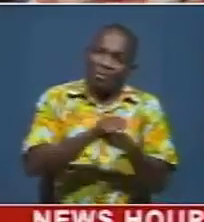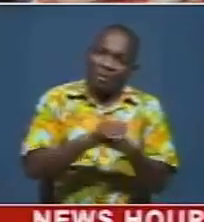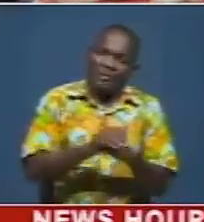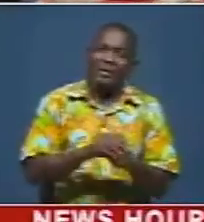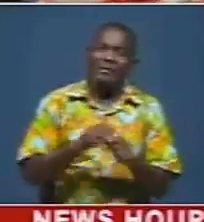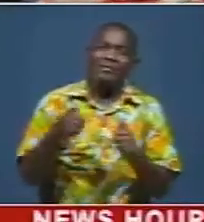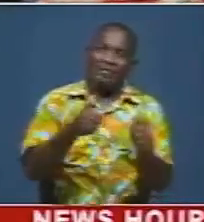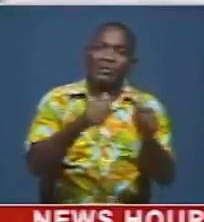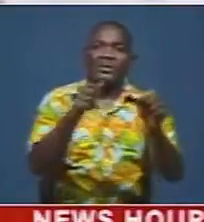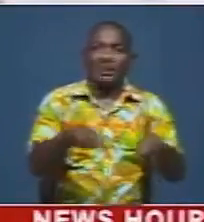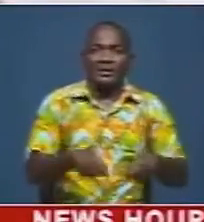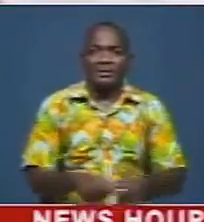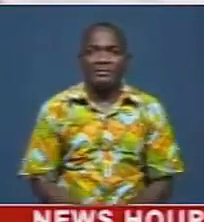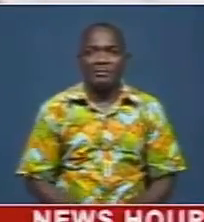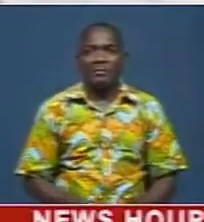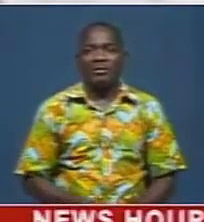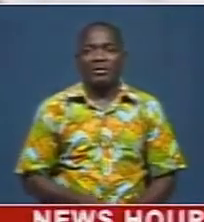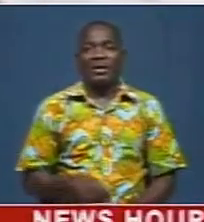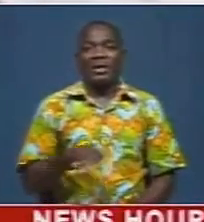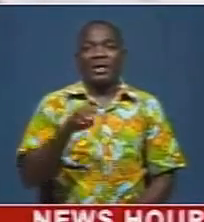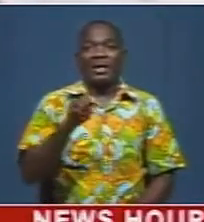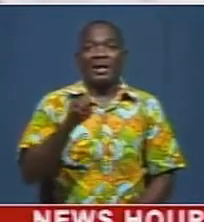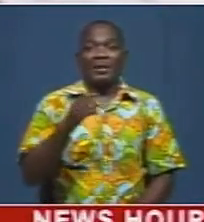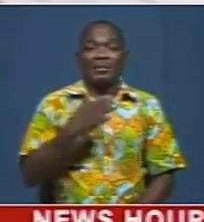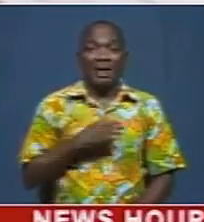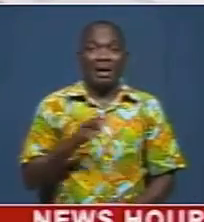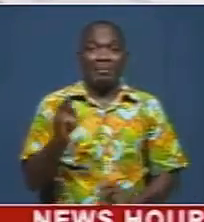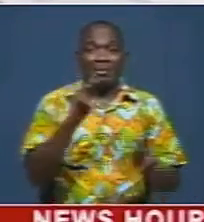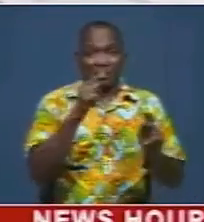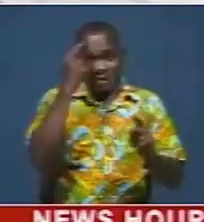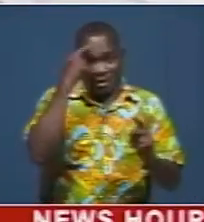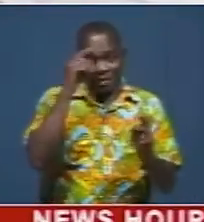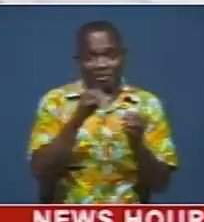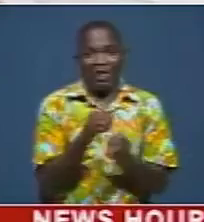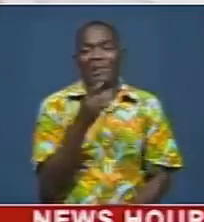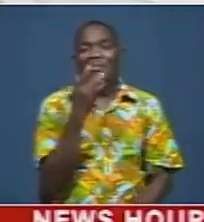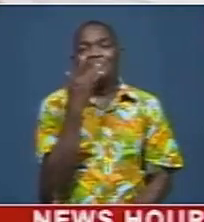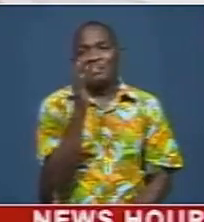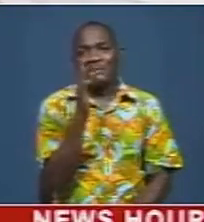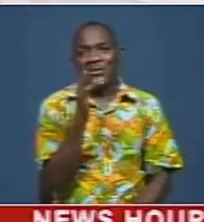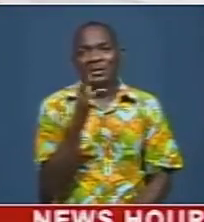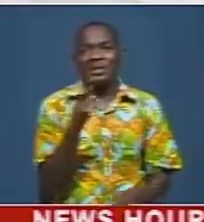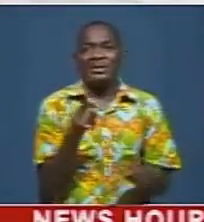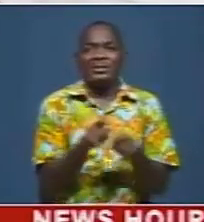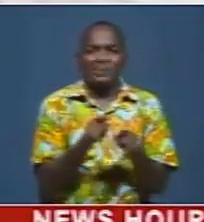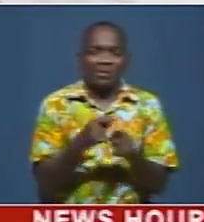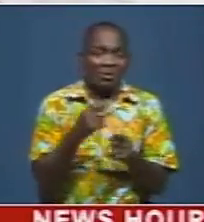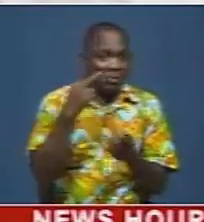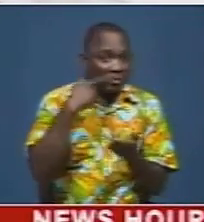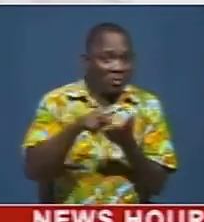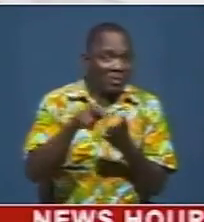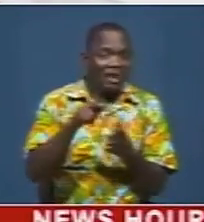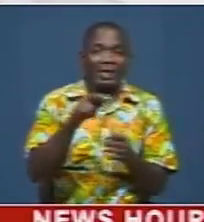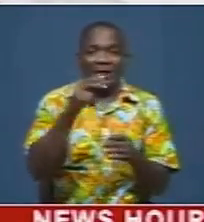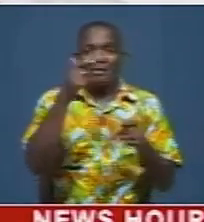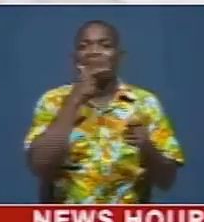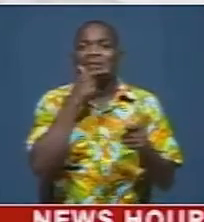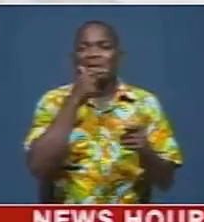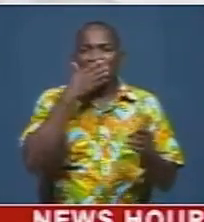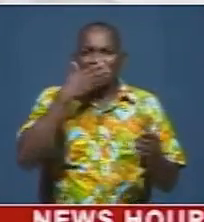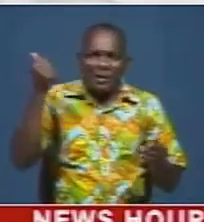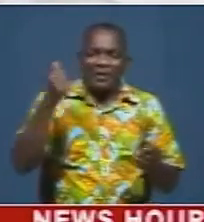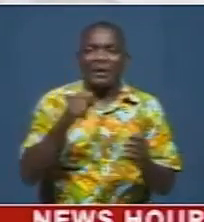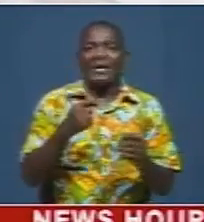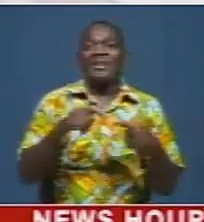unwavering attitude. The people of Ekonfi deem it a privilege and great honor to recognize you for your sterling